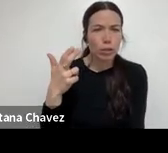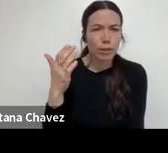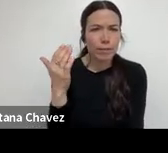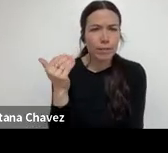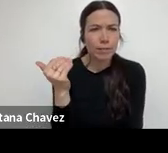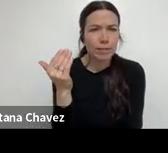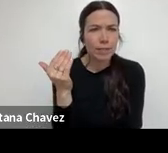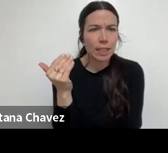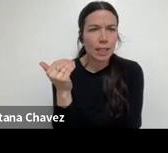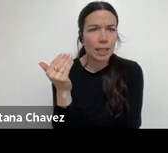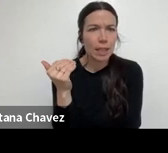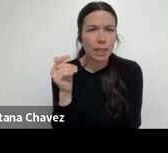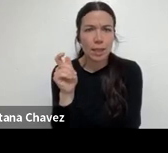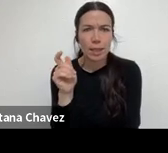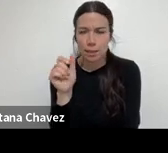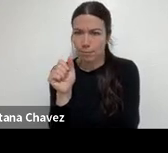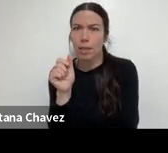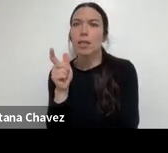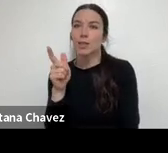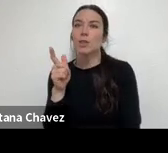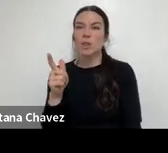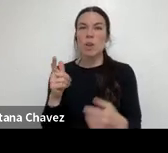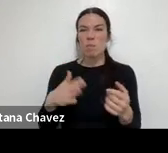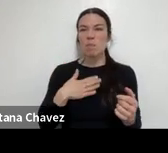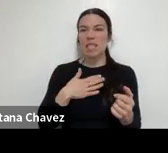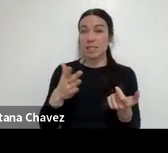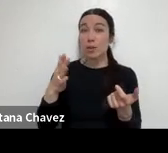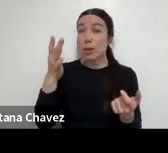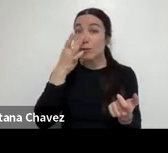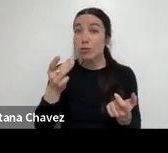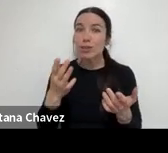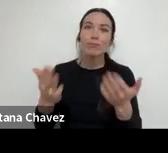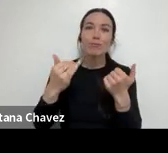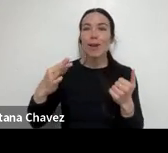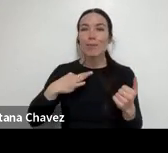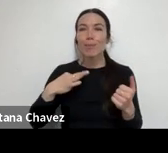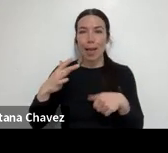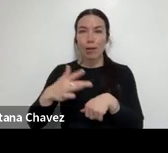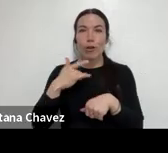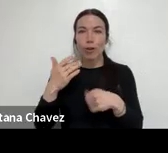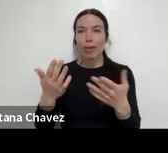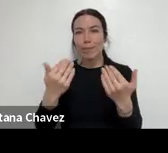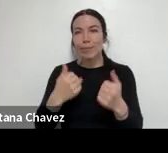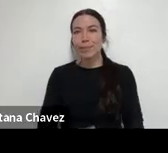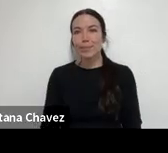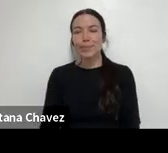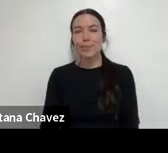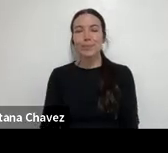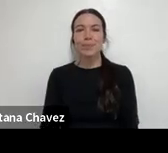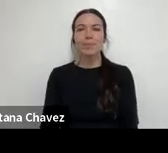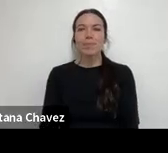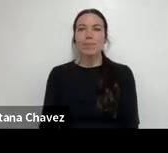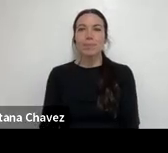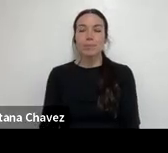And so make sure to apply early if you're really interested. The program cost, as